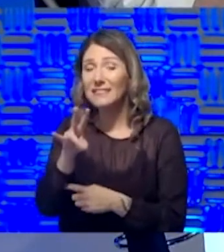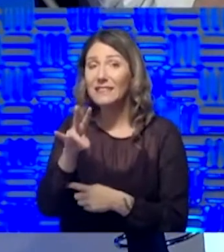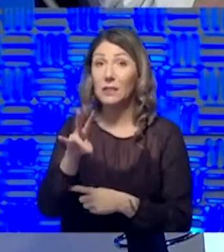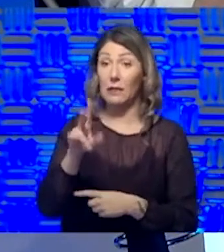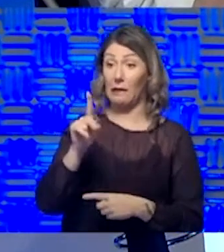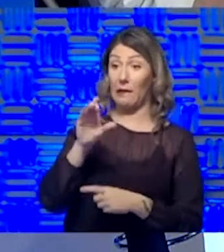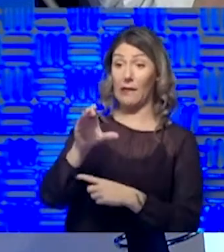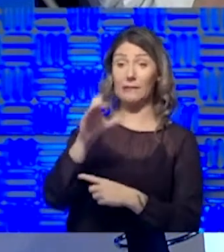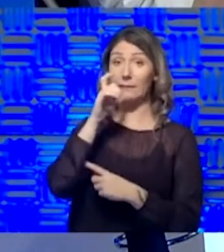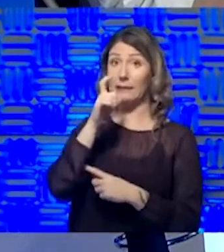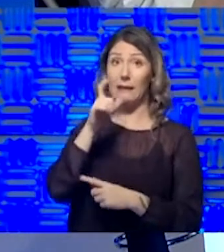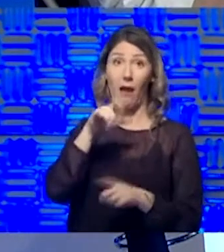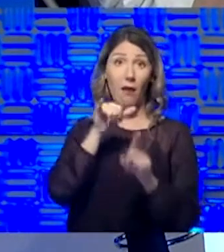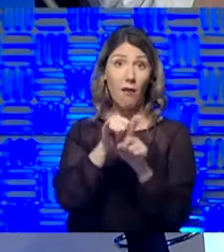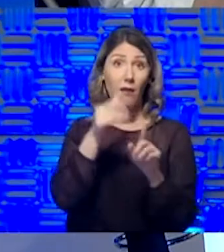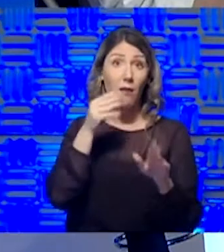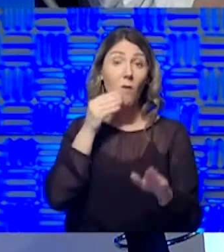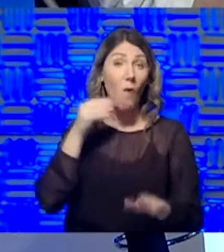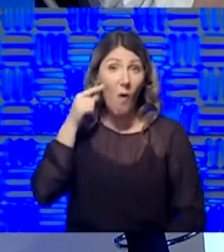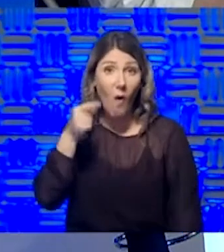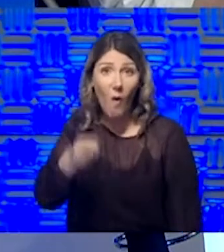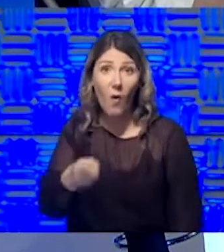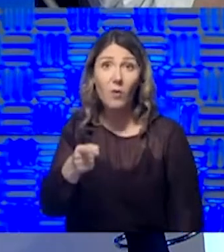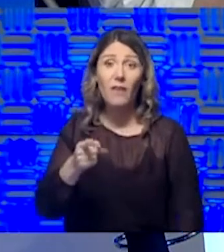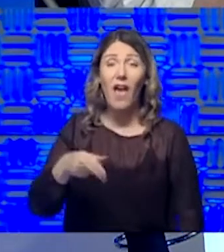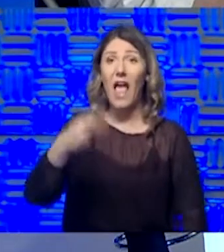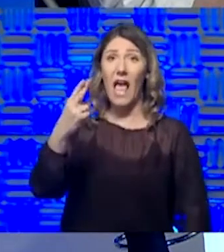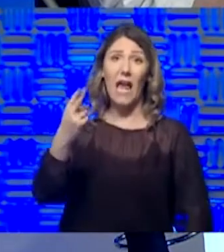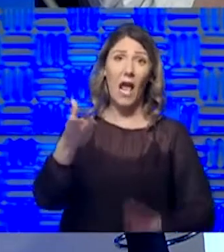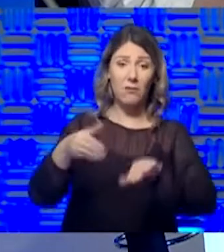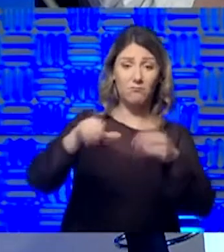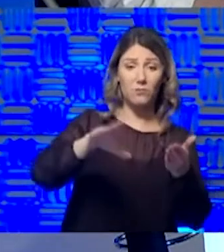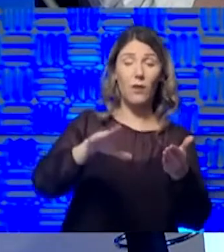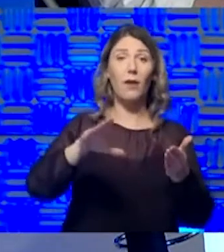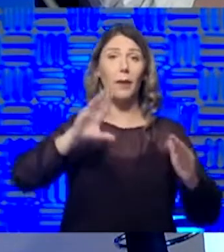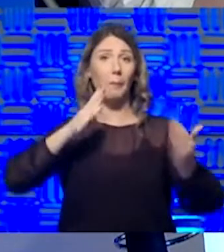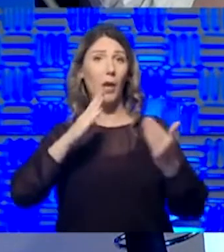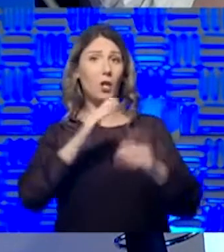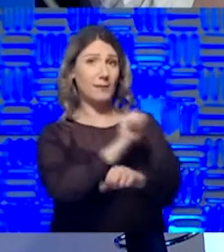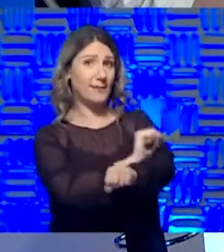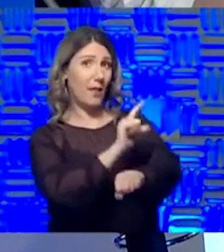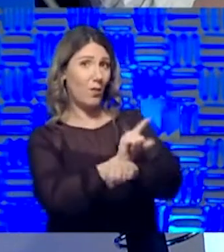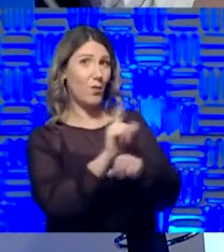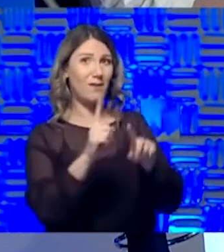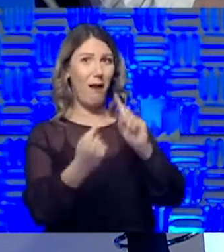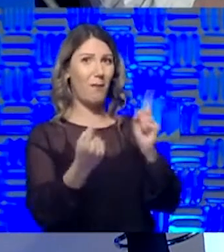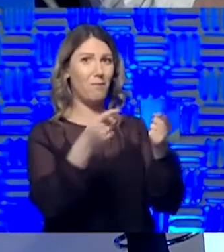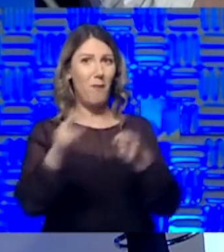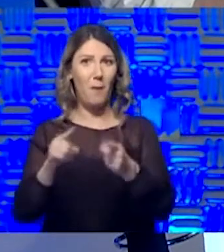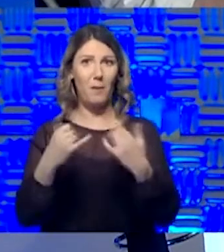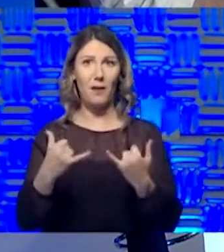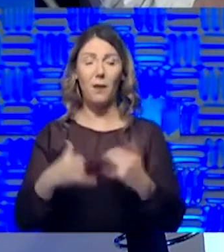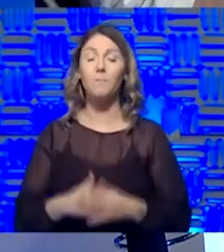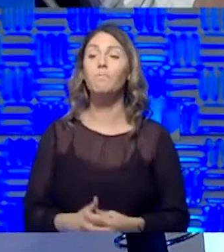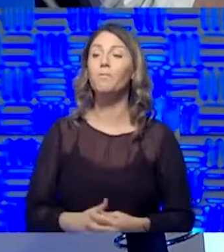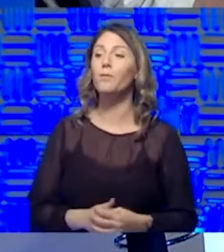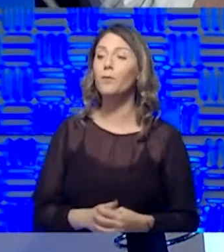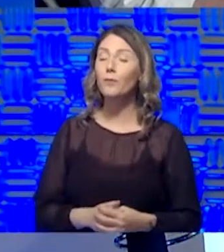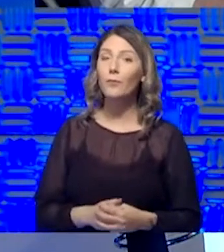place and had a higher mortality rate than St. Louis. So, other questions?